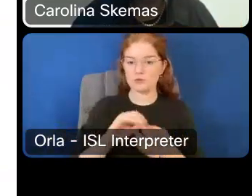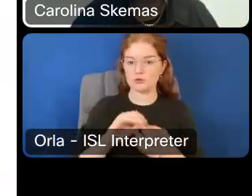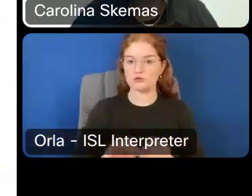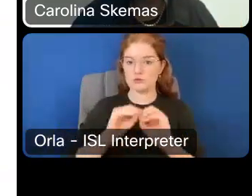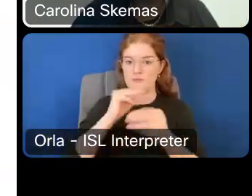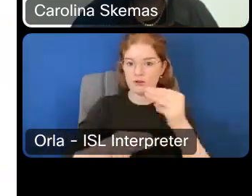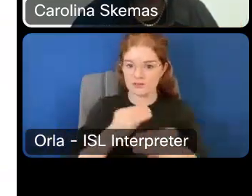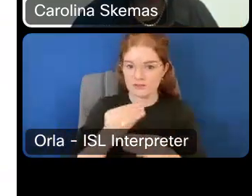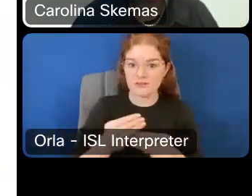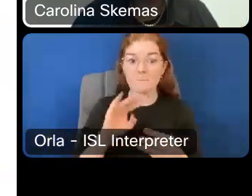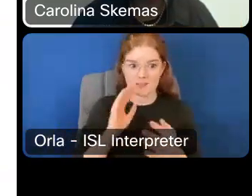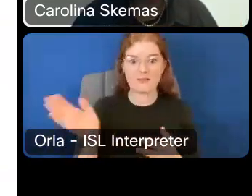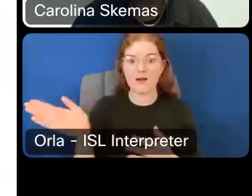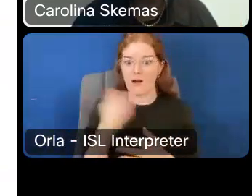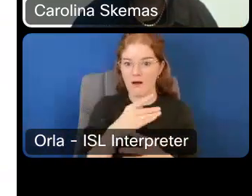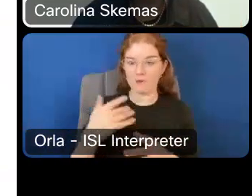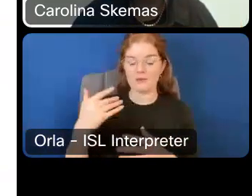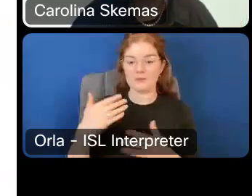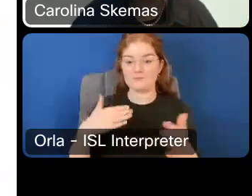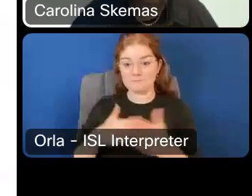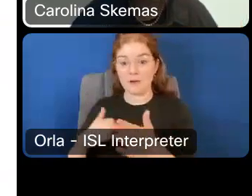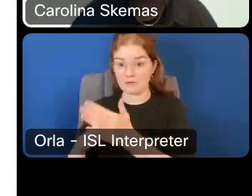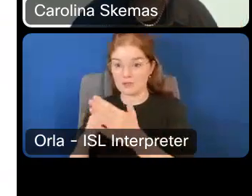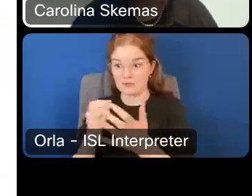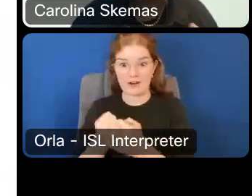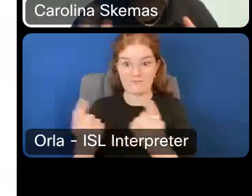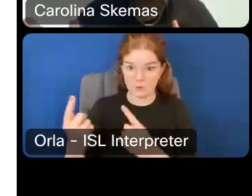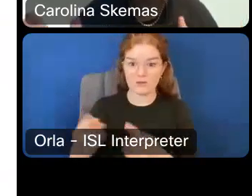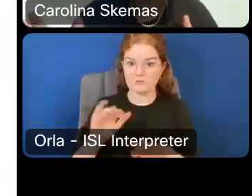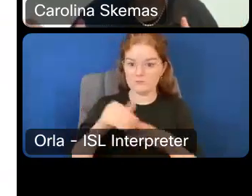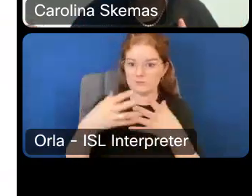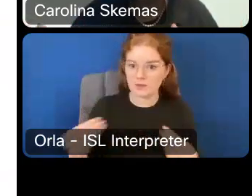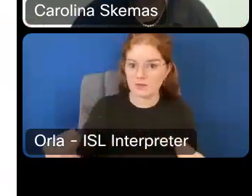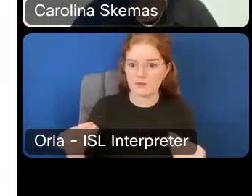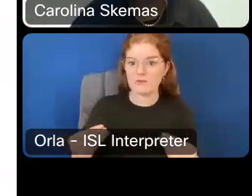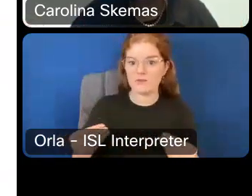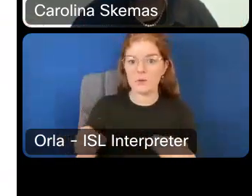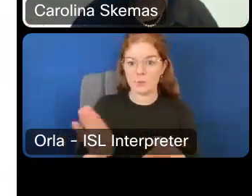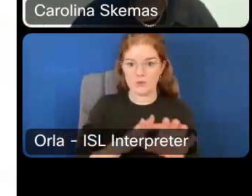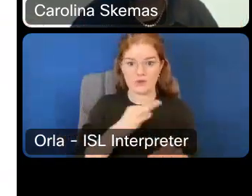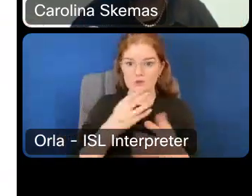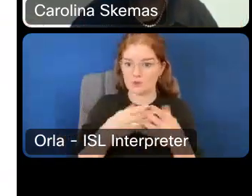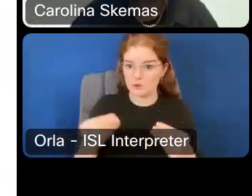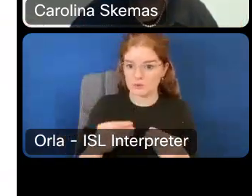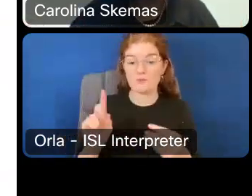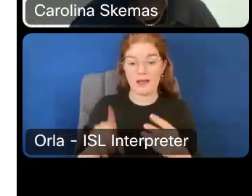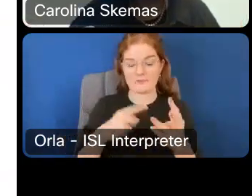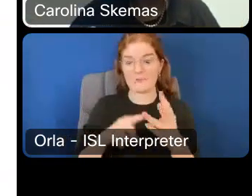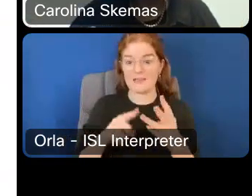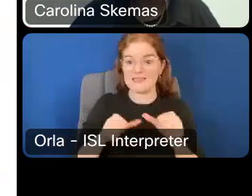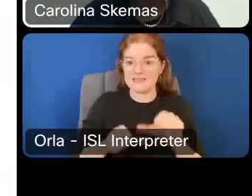therefore all the pain points for those users are addressed with said solution. Also, it's